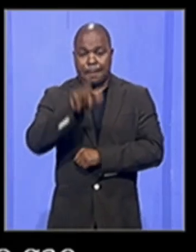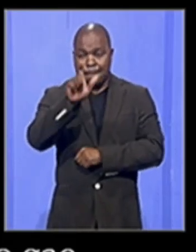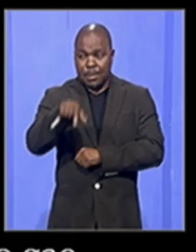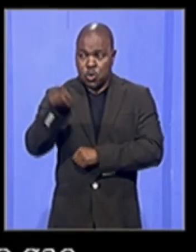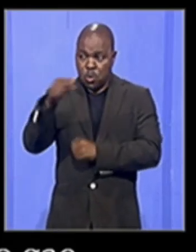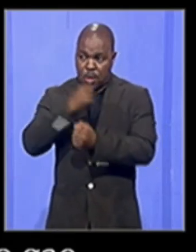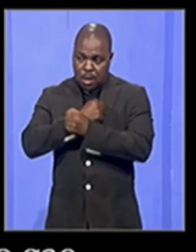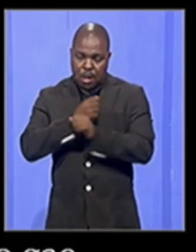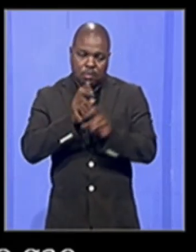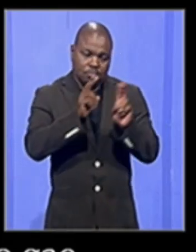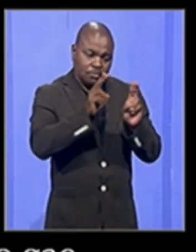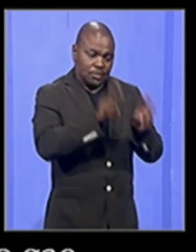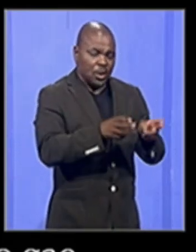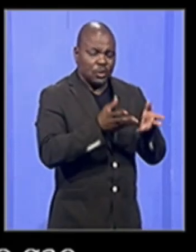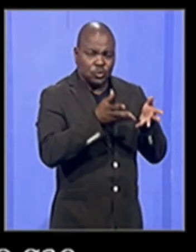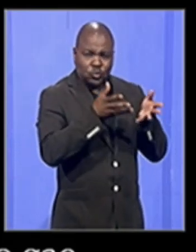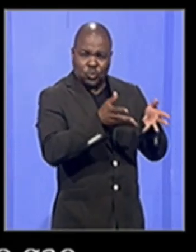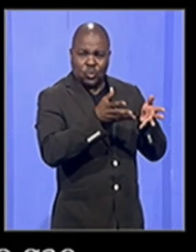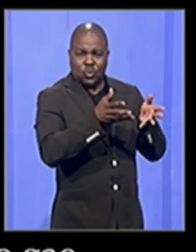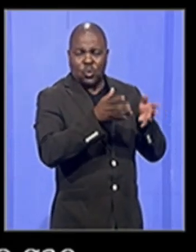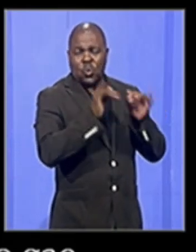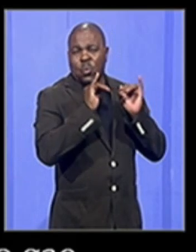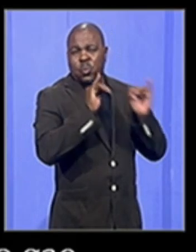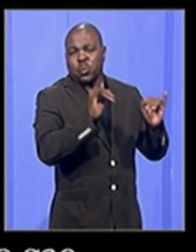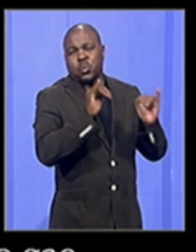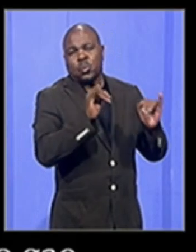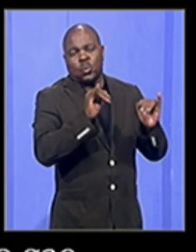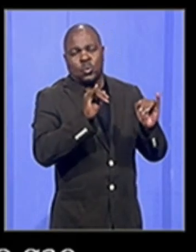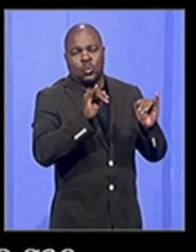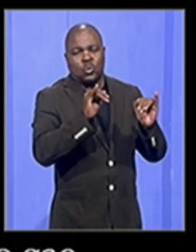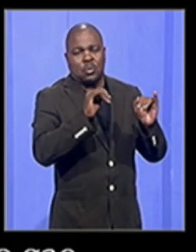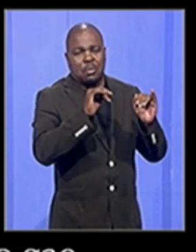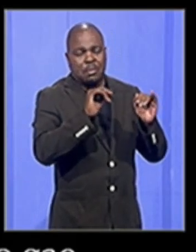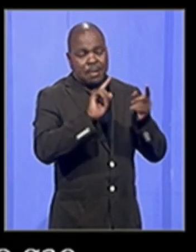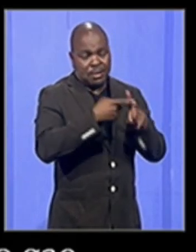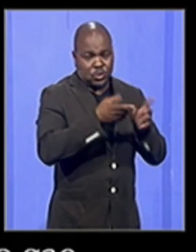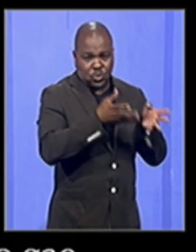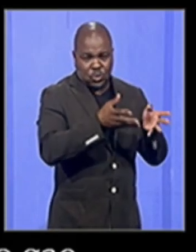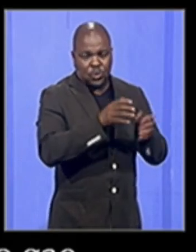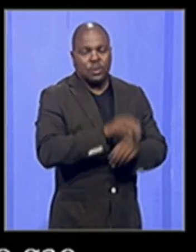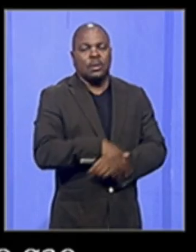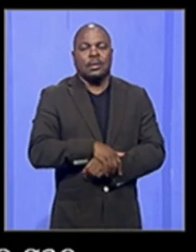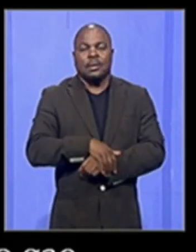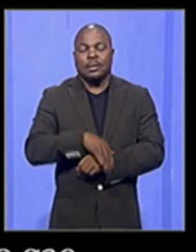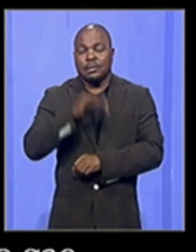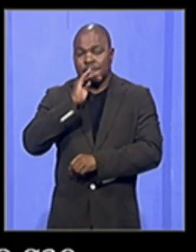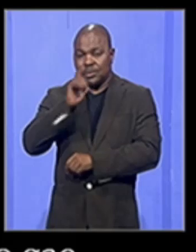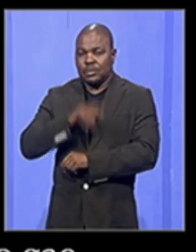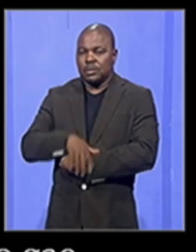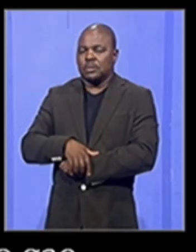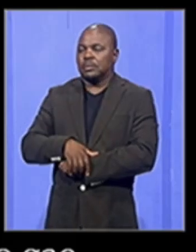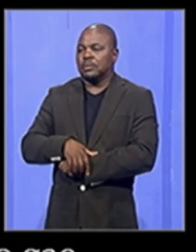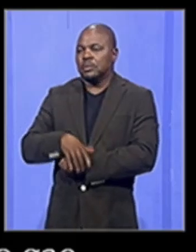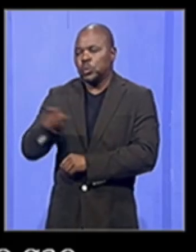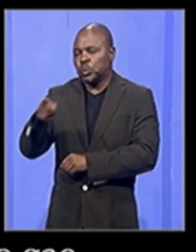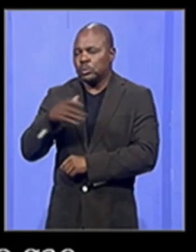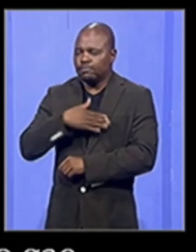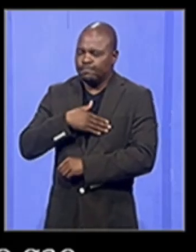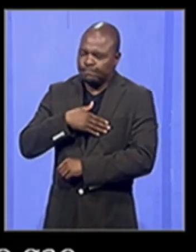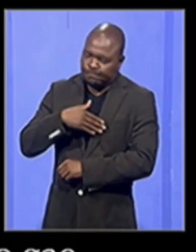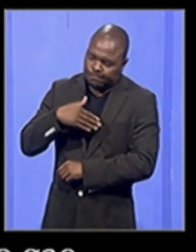ones in such a terrible and tragic manner brings about unbearable